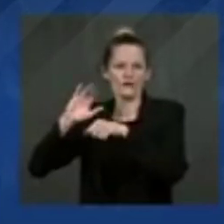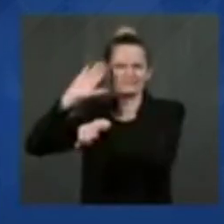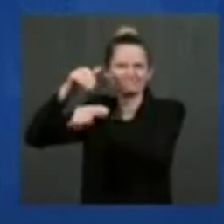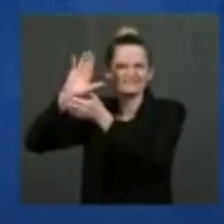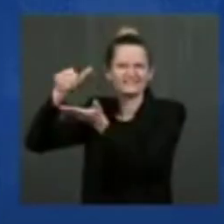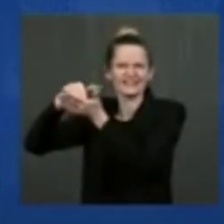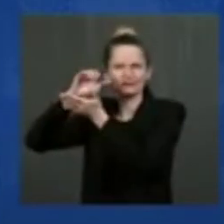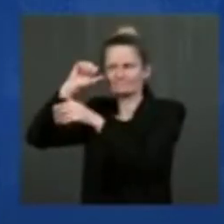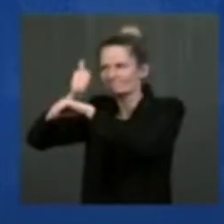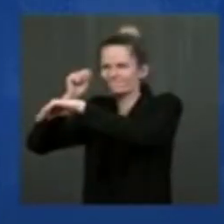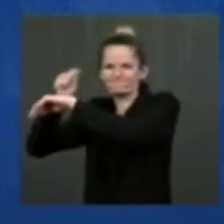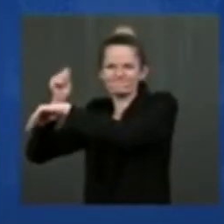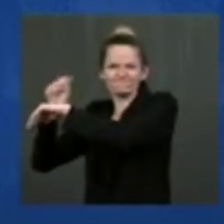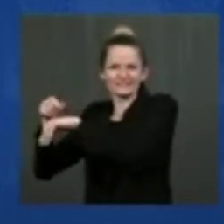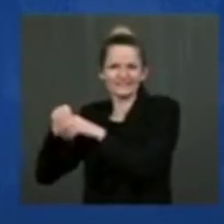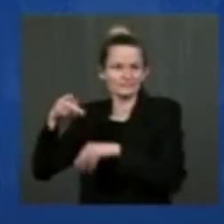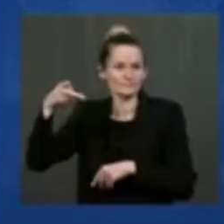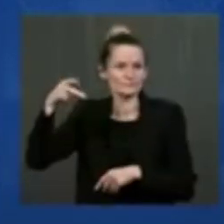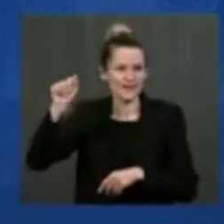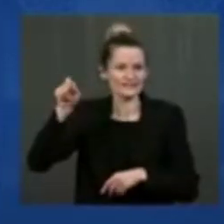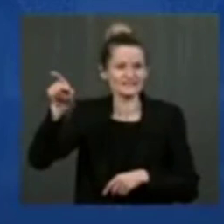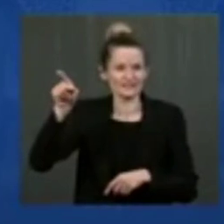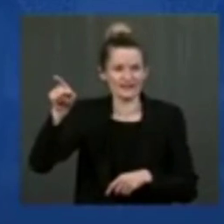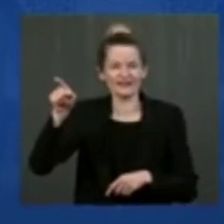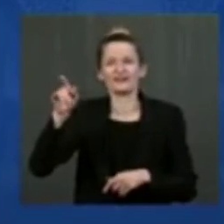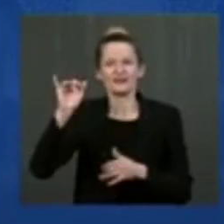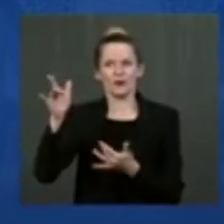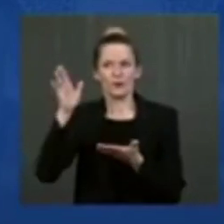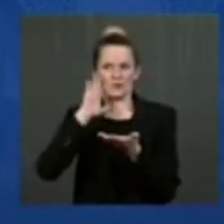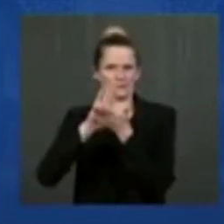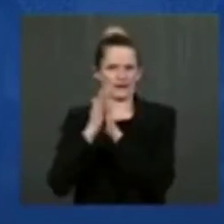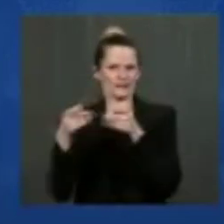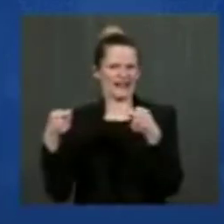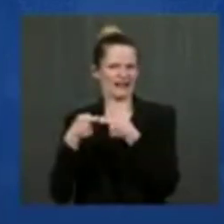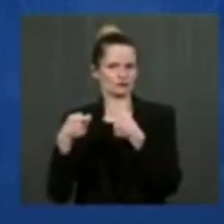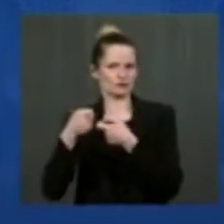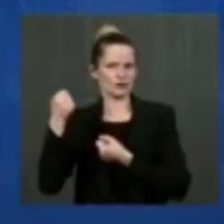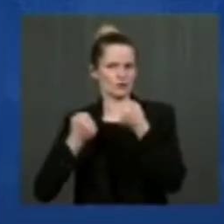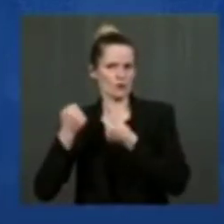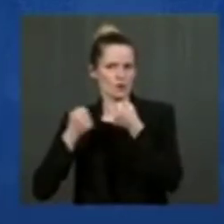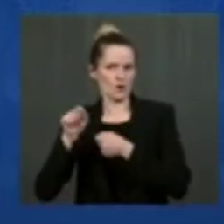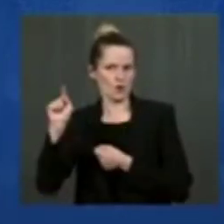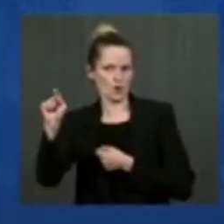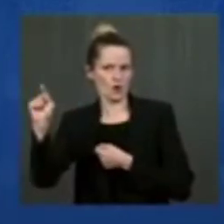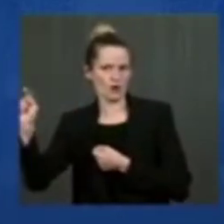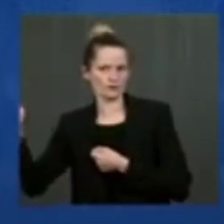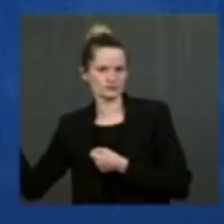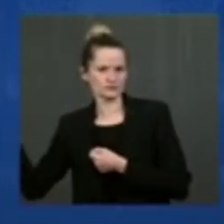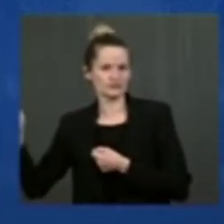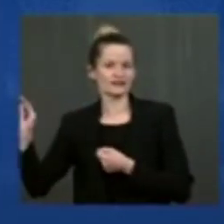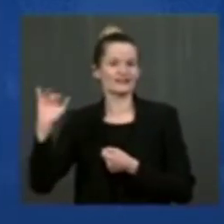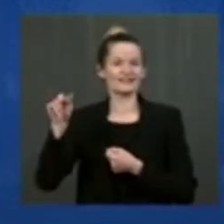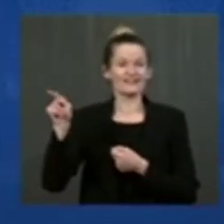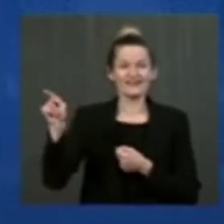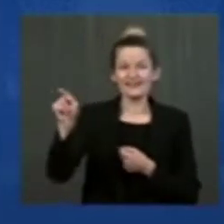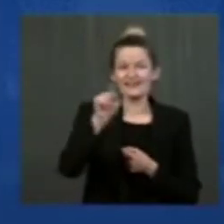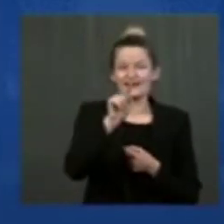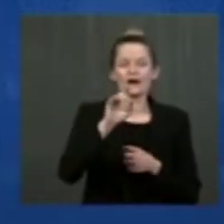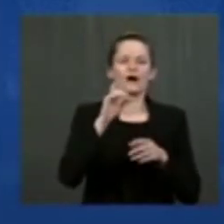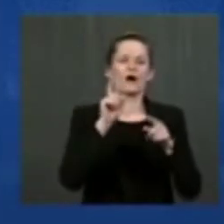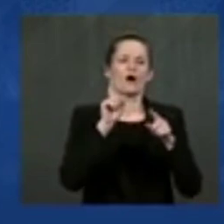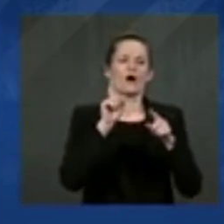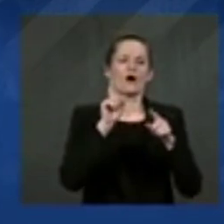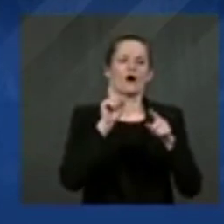own that market. Steelworkers in Portsmouth, Virginia. I remember longshoremen and firefighters in Columbus, ASME